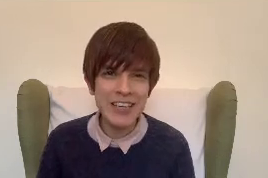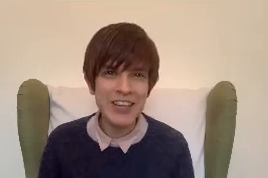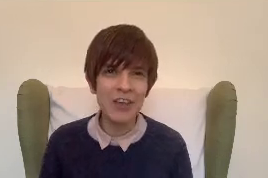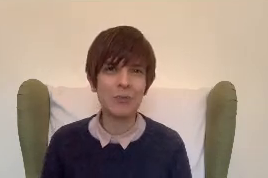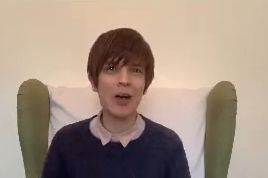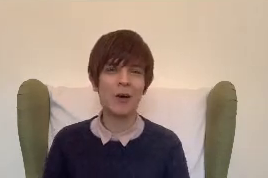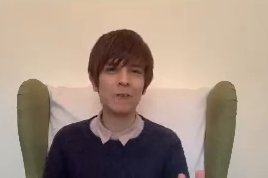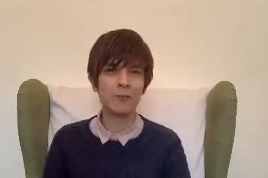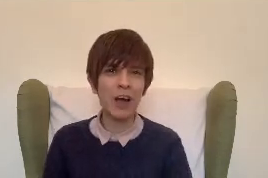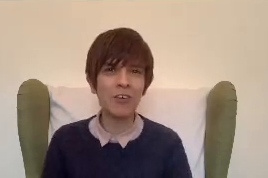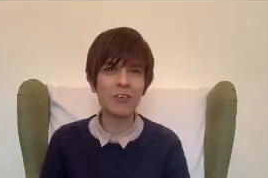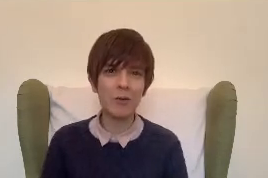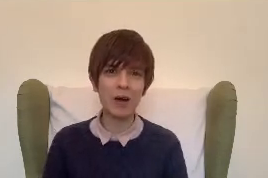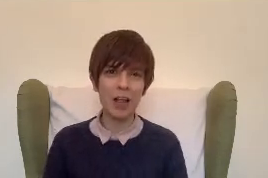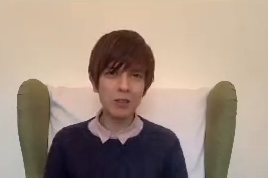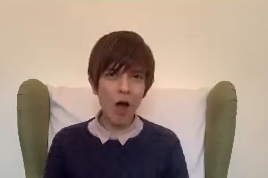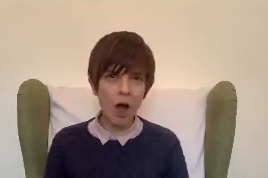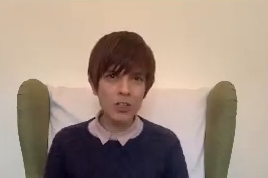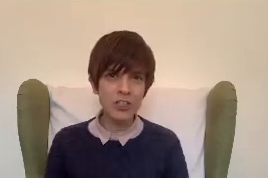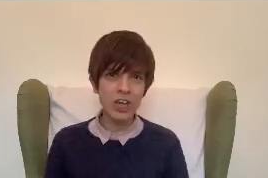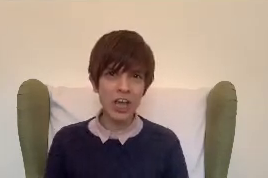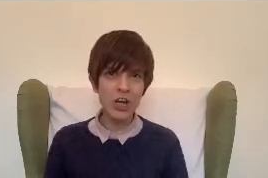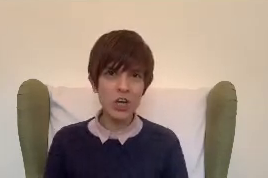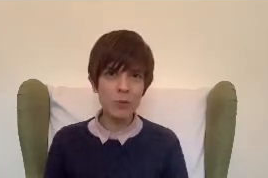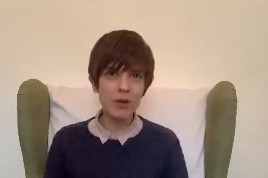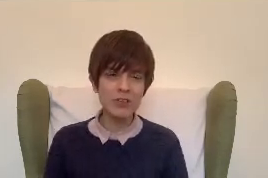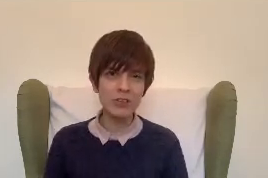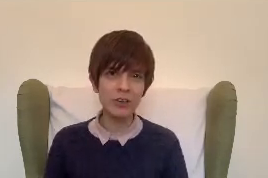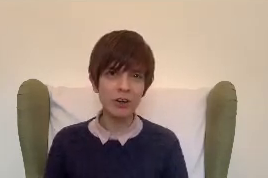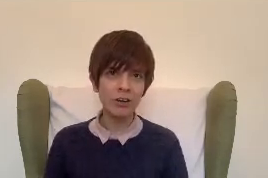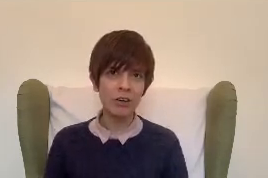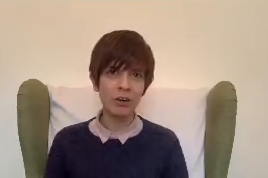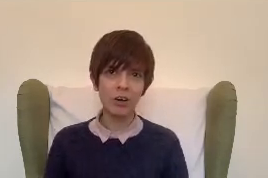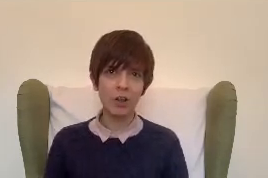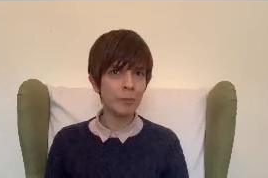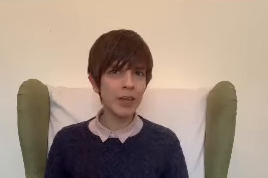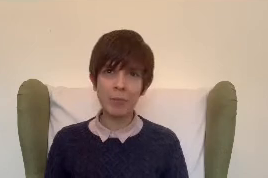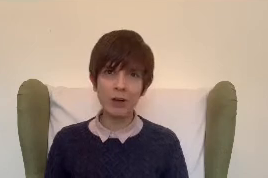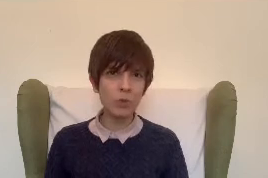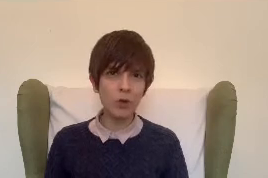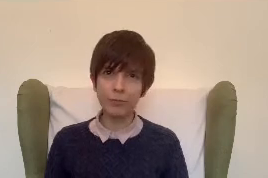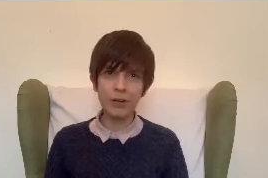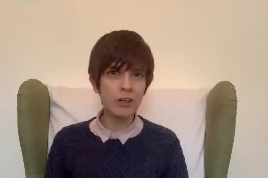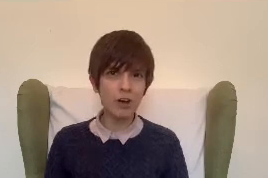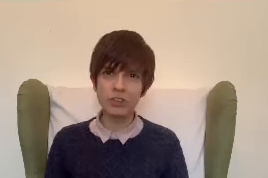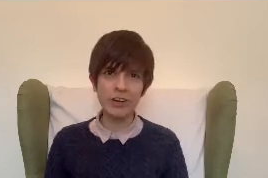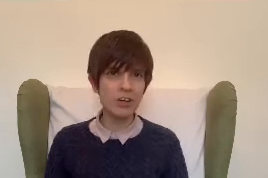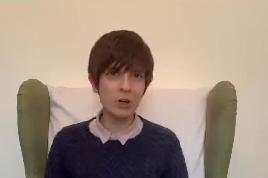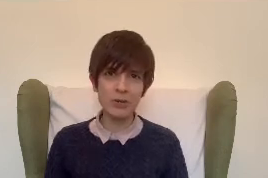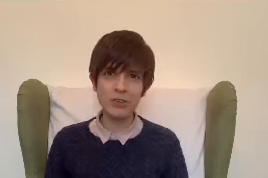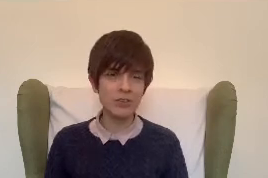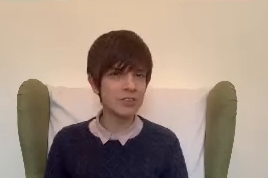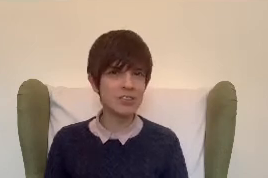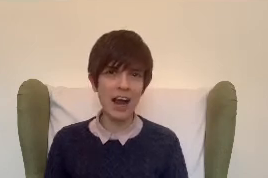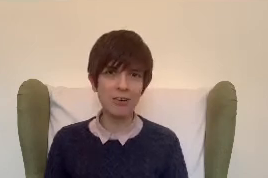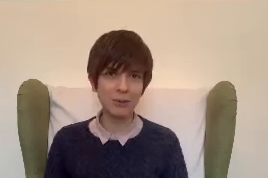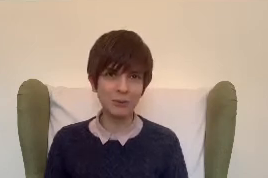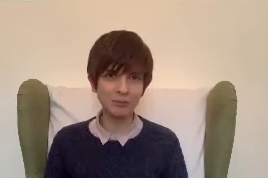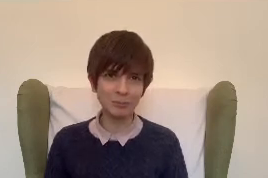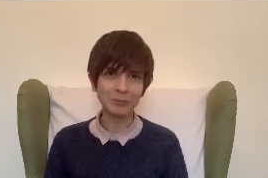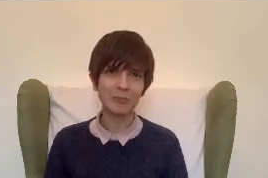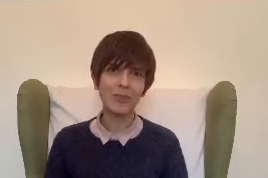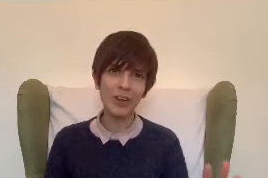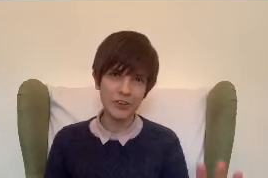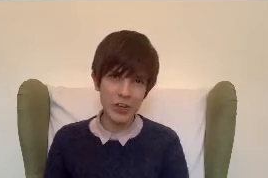PC Jasper found Grandma locked in a cupboard. The big bad wolf had locked her in a cupboard. It's